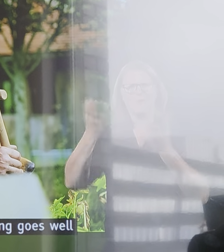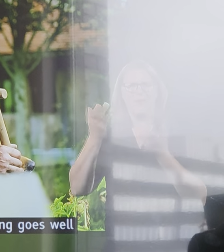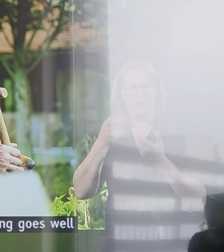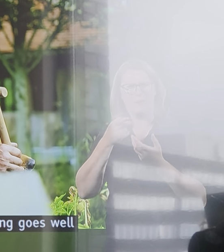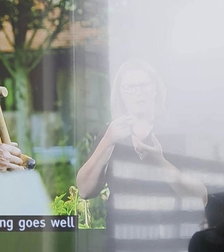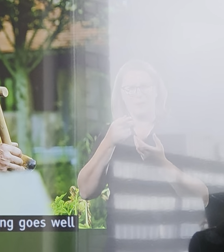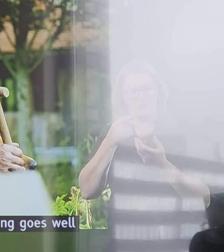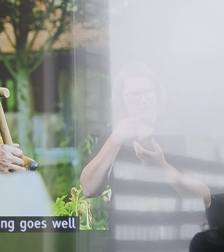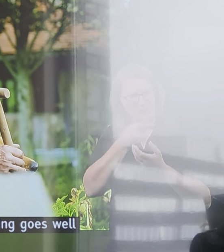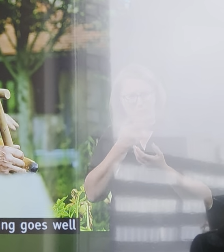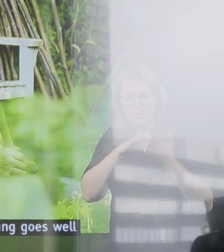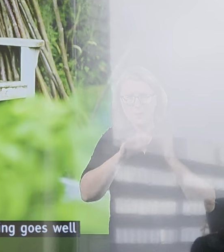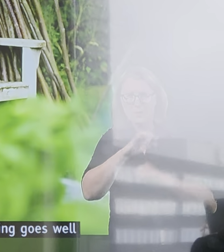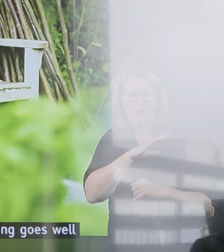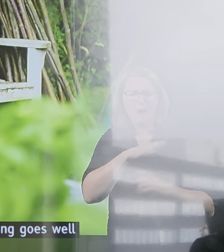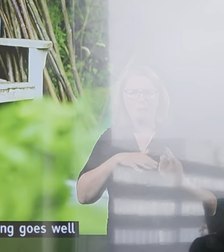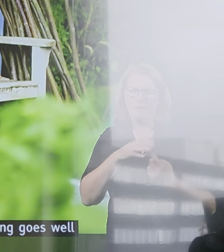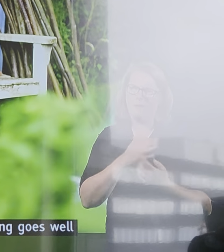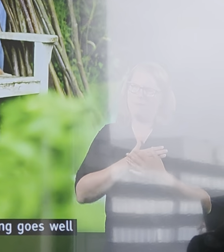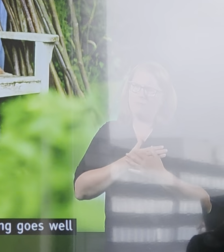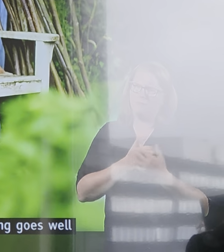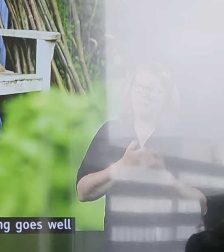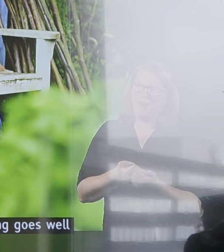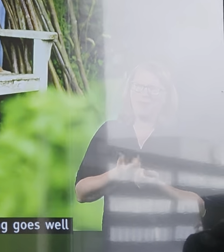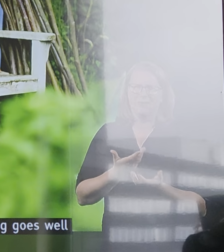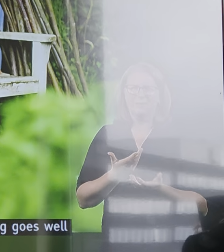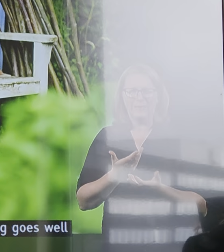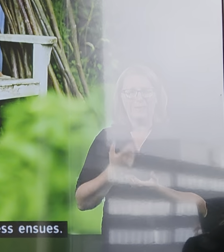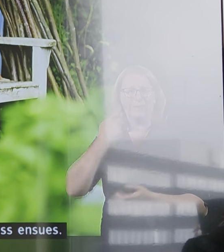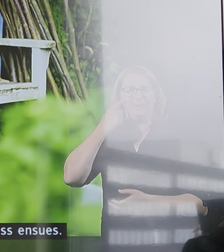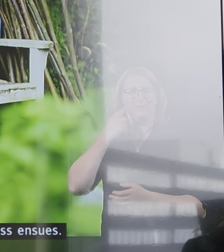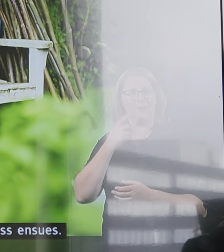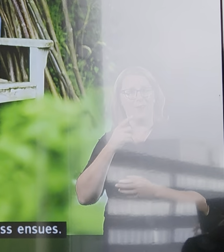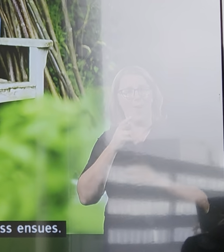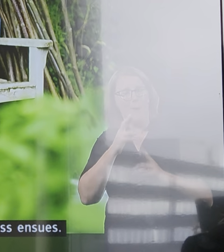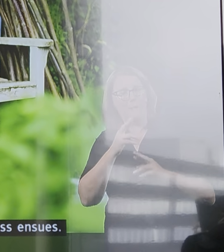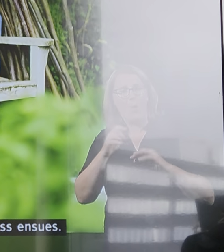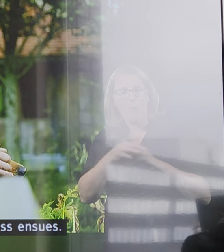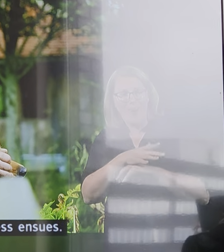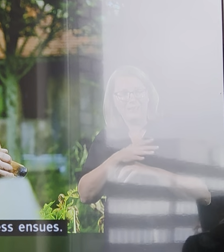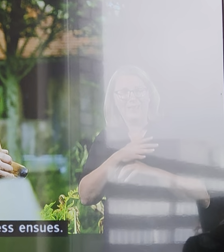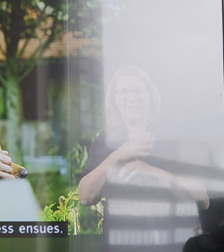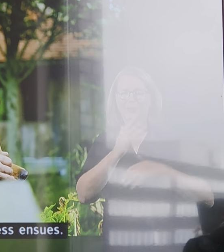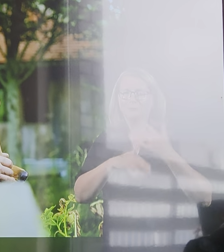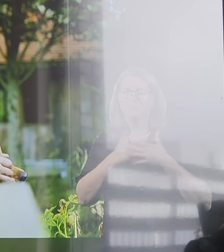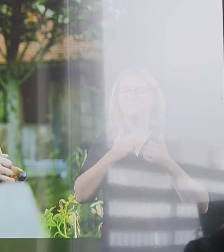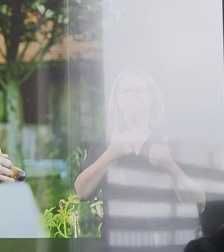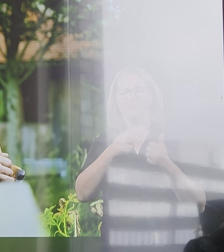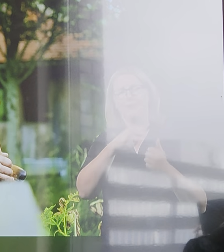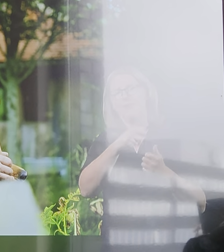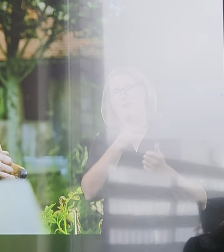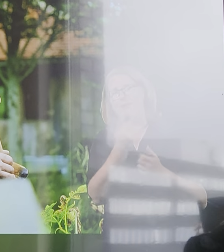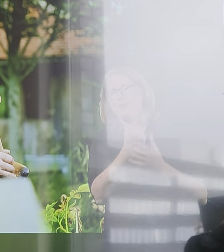one. So, I hope the wedding goes well and a life of happiness